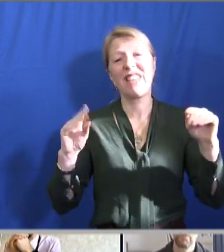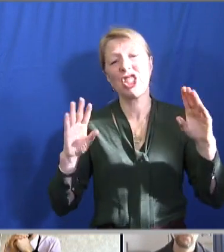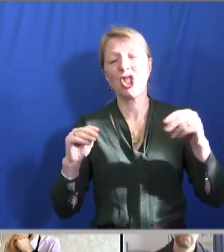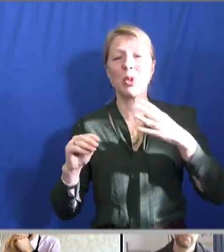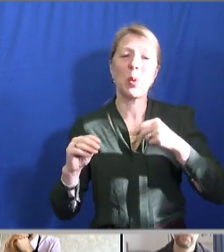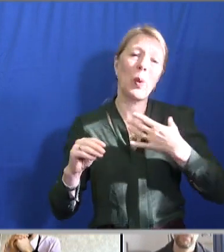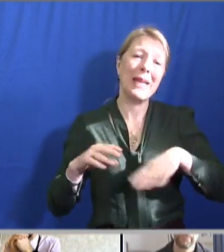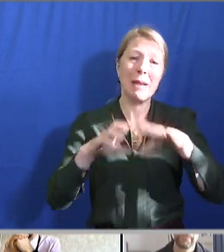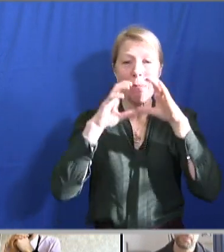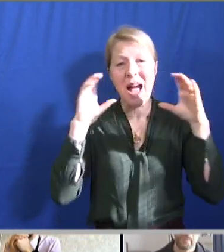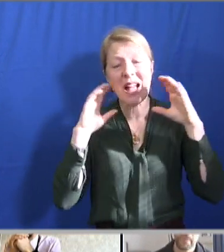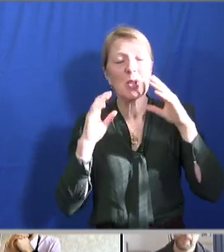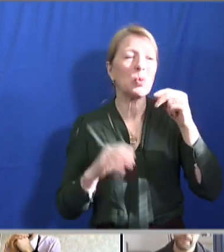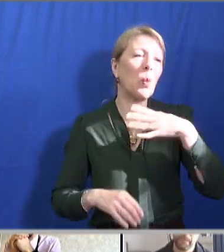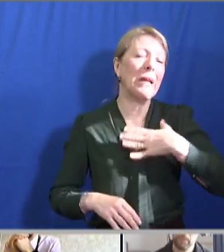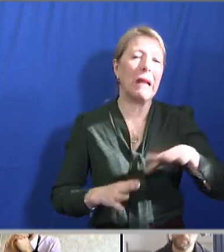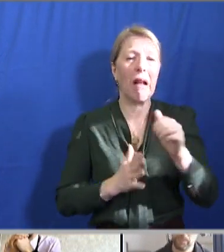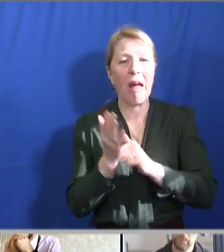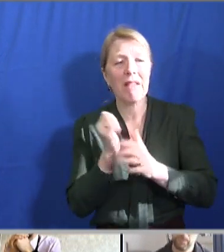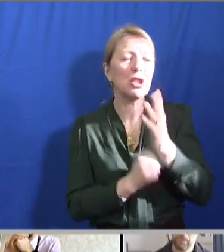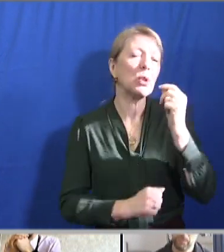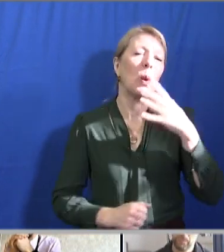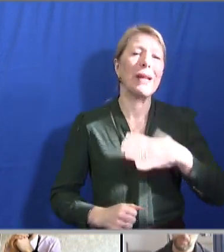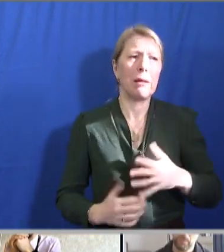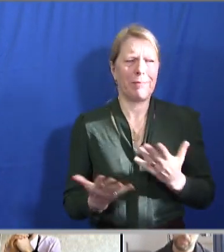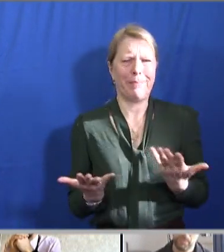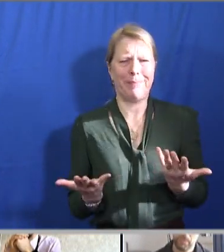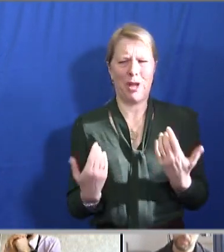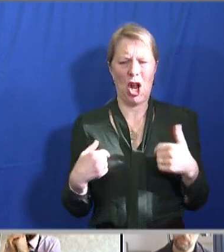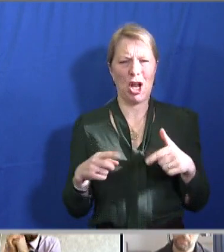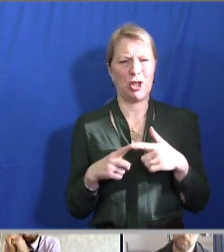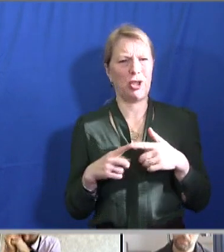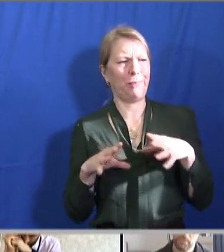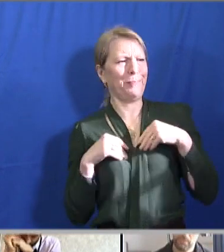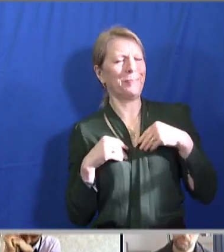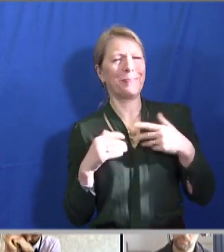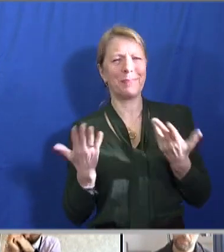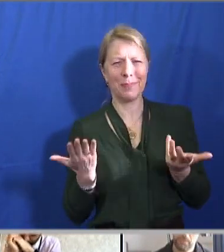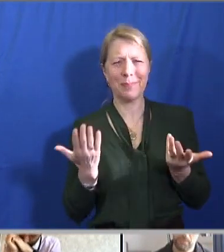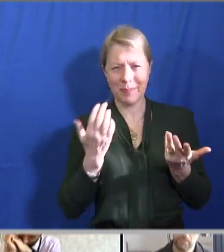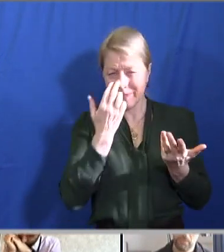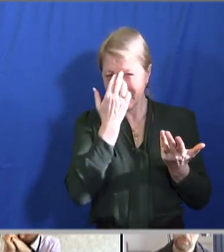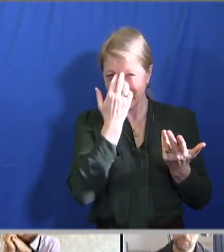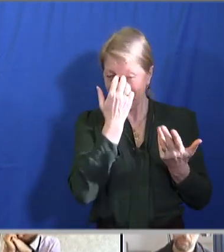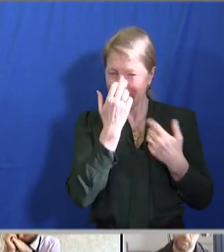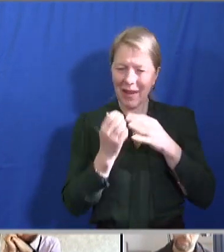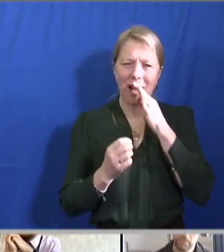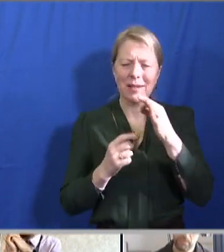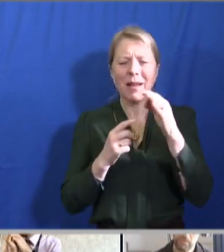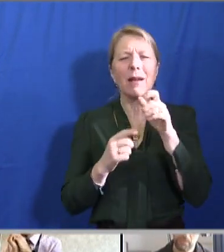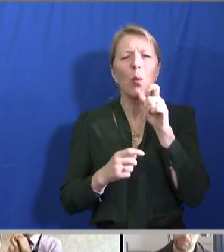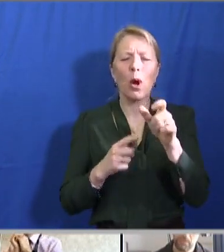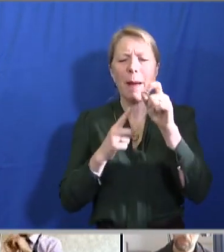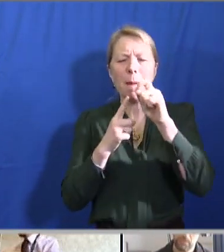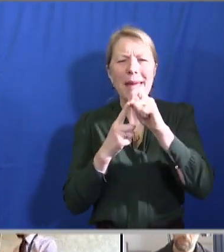or PPE. And what is appropriate PPE in these circumstances